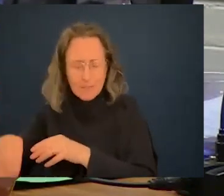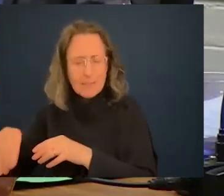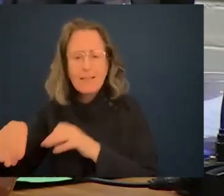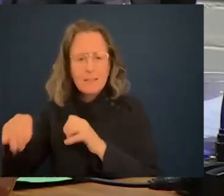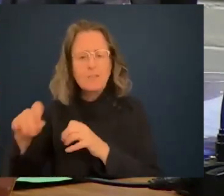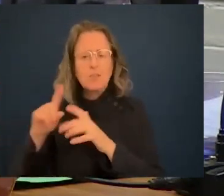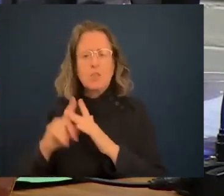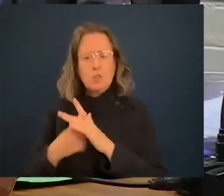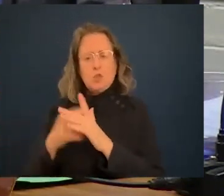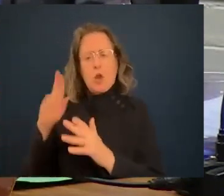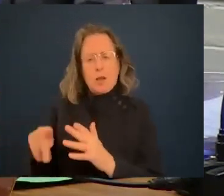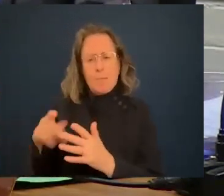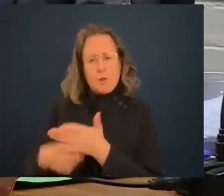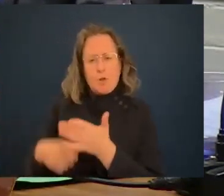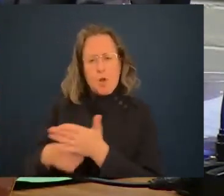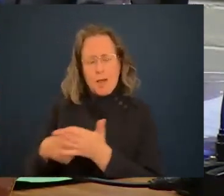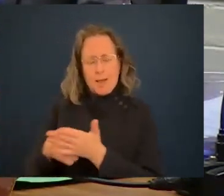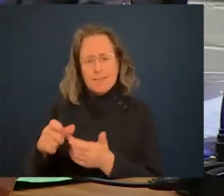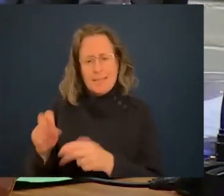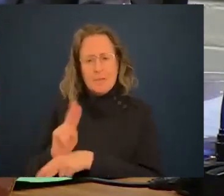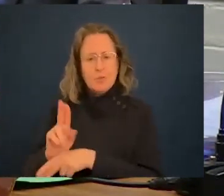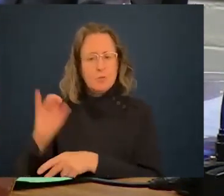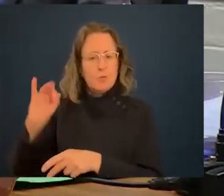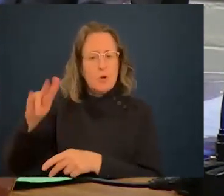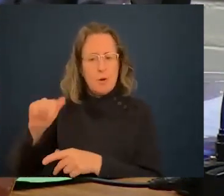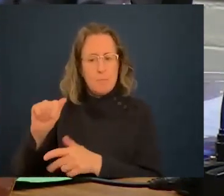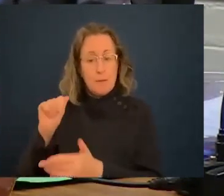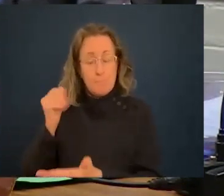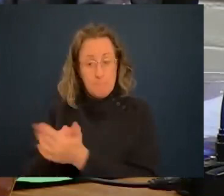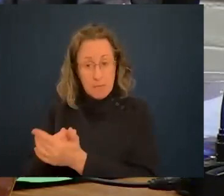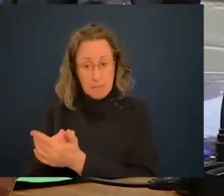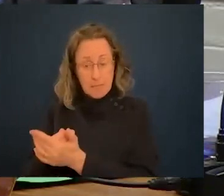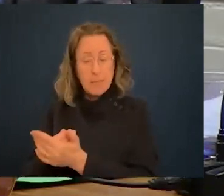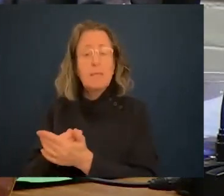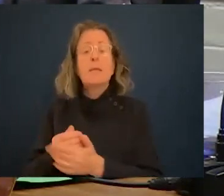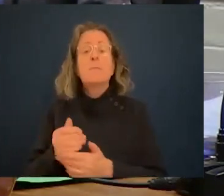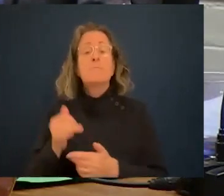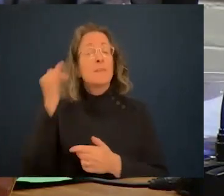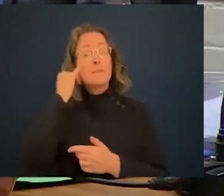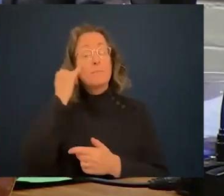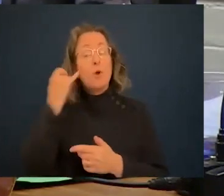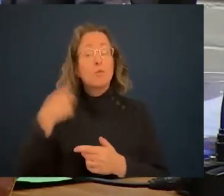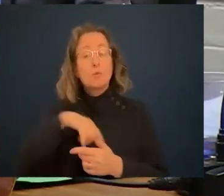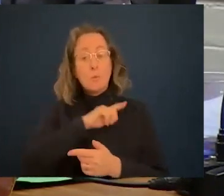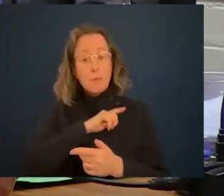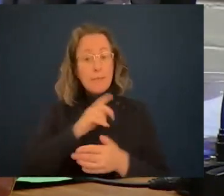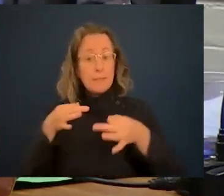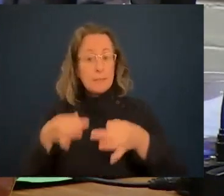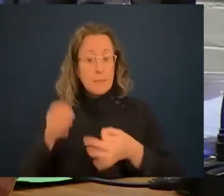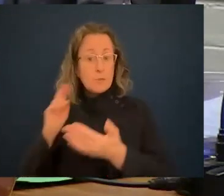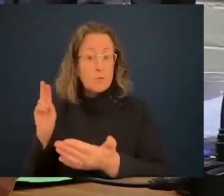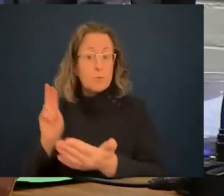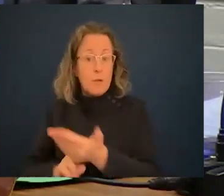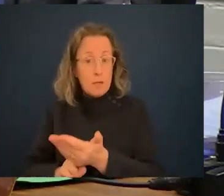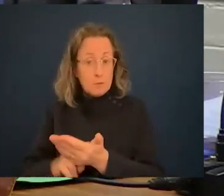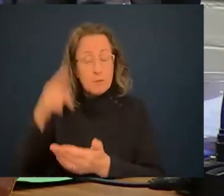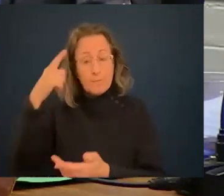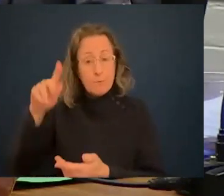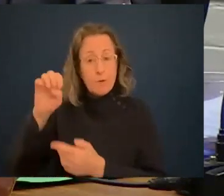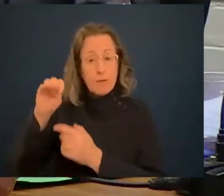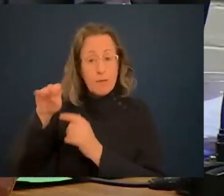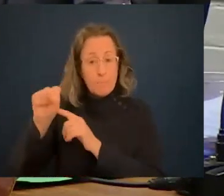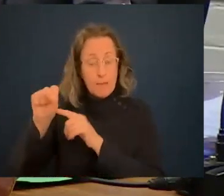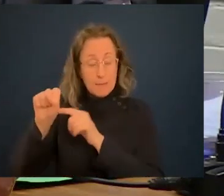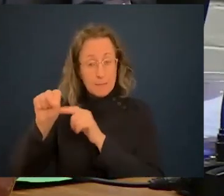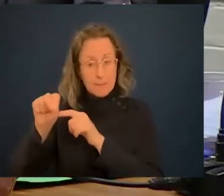if the slack board were to choose an alternative Fire EMS Staffing model such as Contracting for EMS Services then this